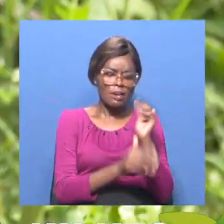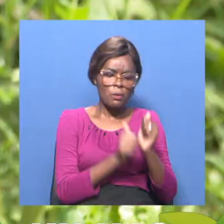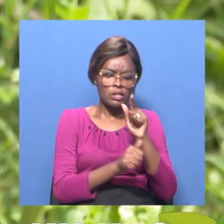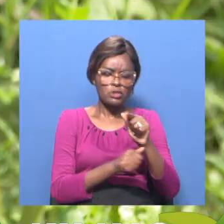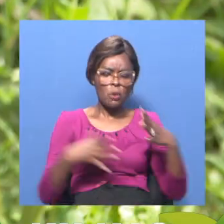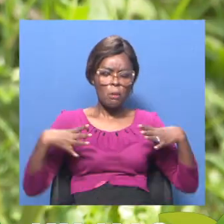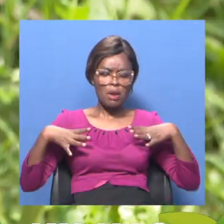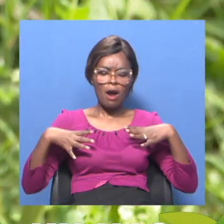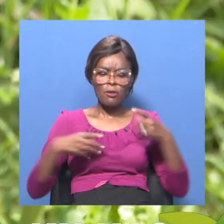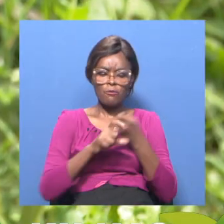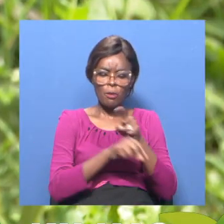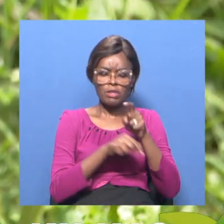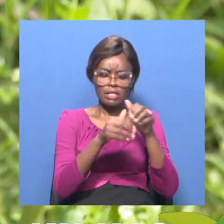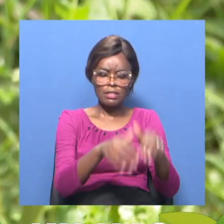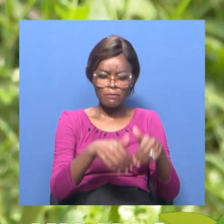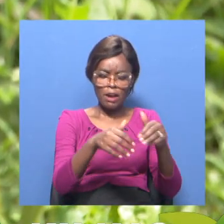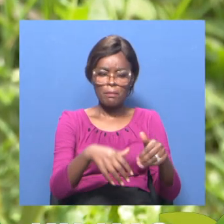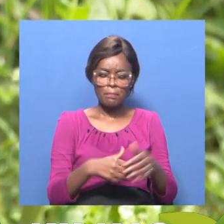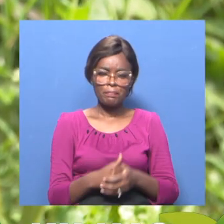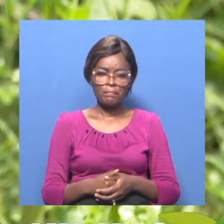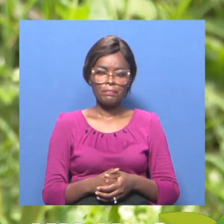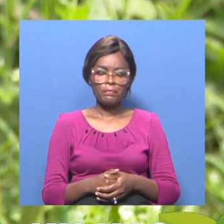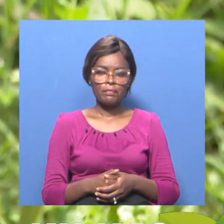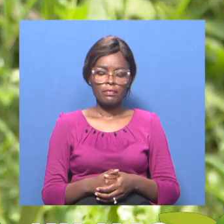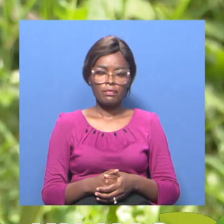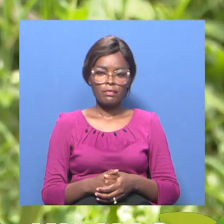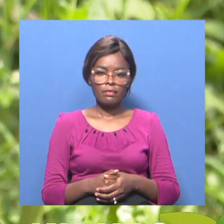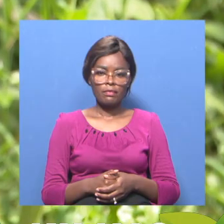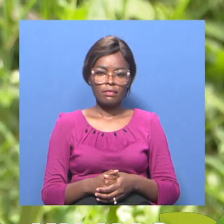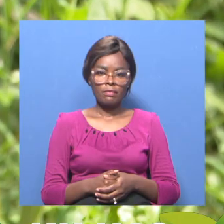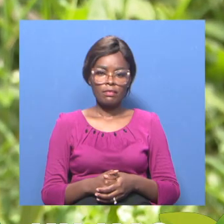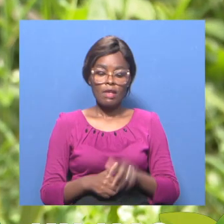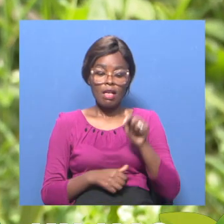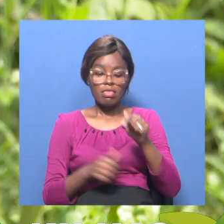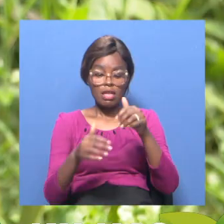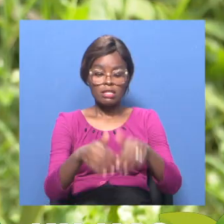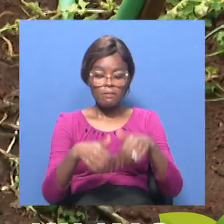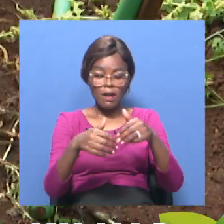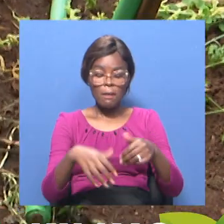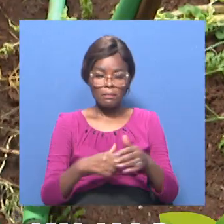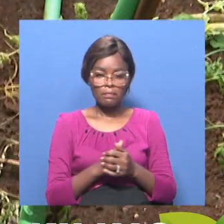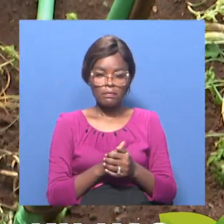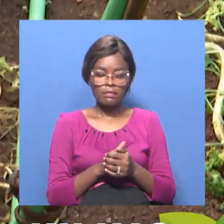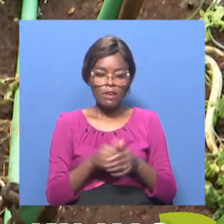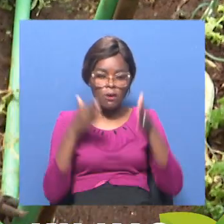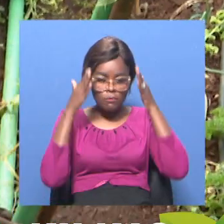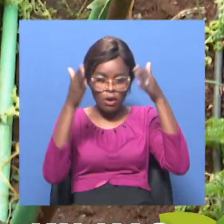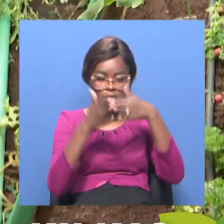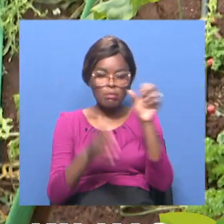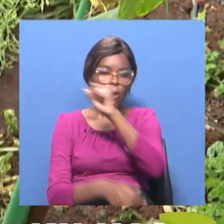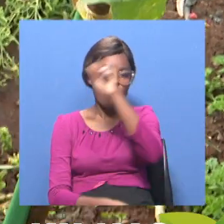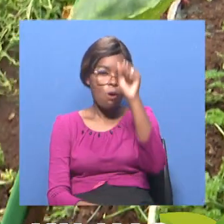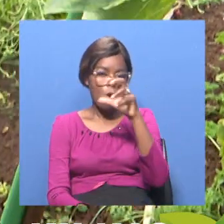truly proud of from this particular farm? Yes, in this farm, I do grow more